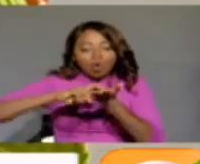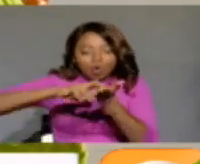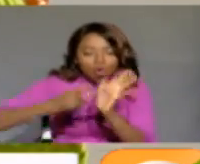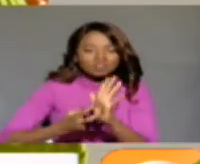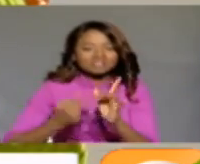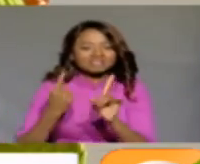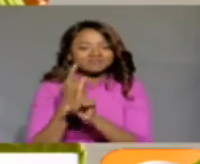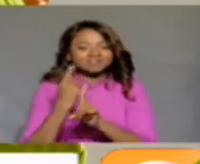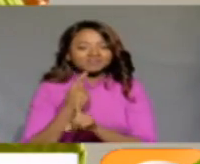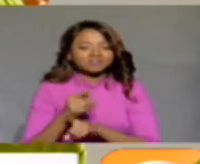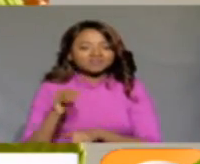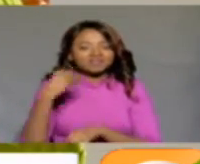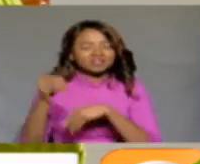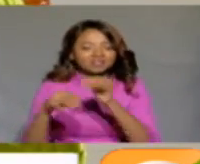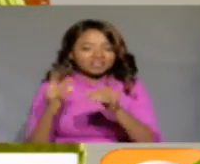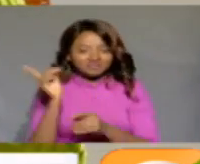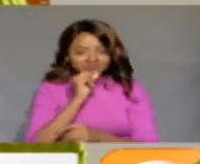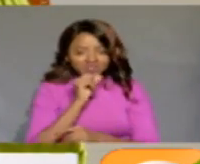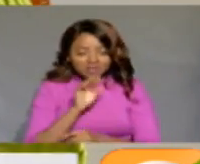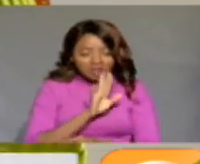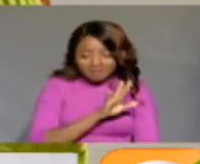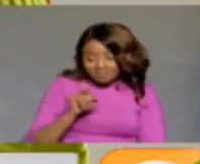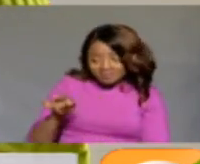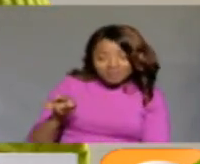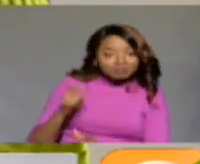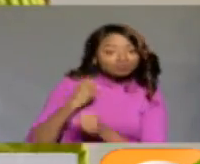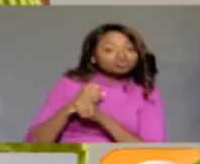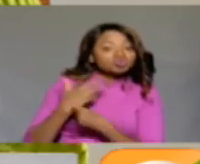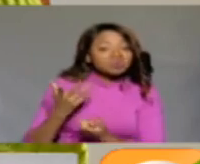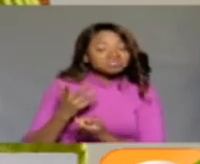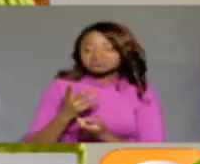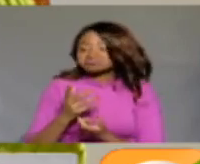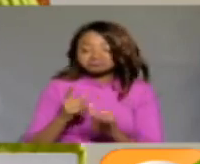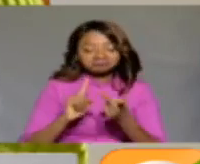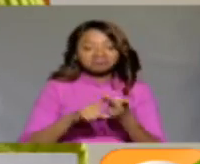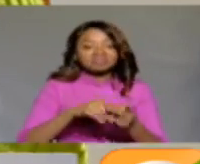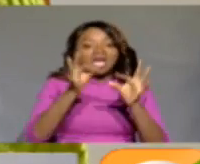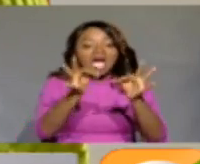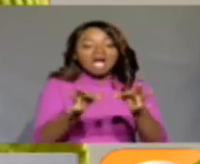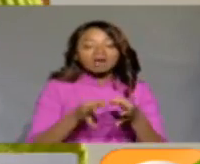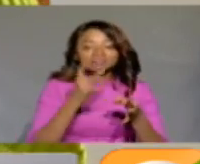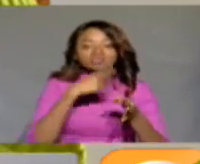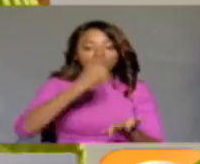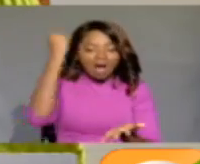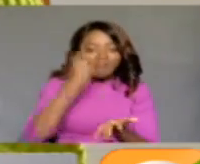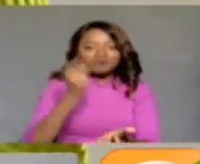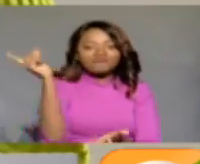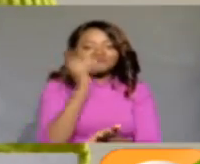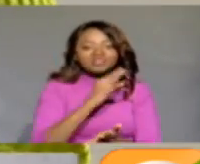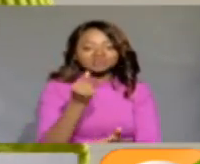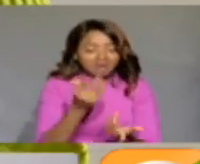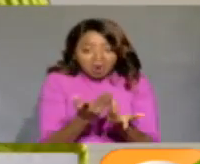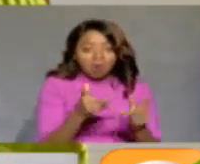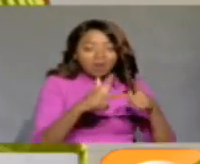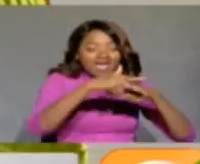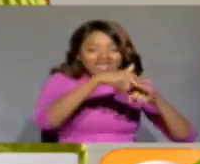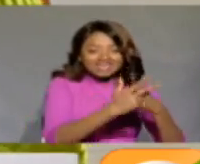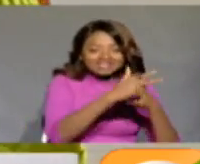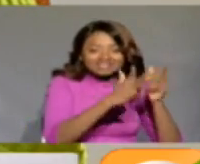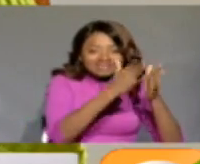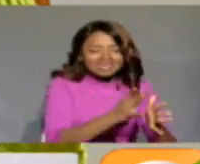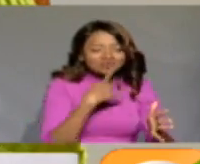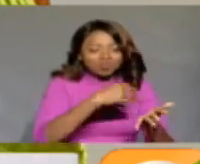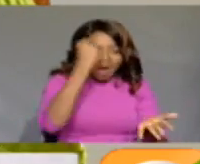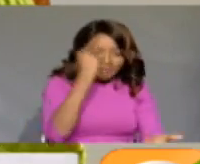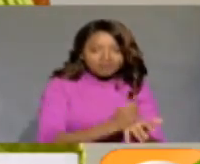have messed up this country? Nothing. The accountants who have approved whatever, the engineers who have endorsed projects that